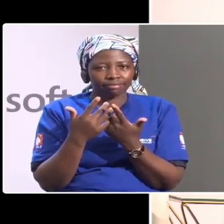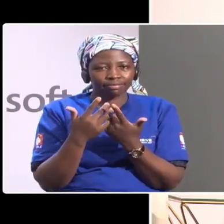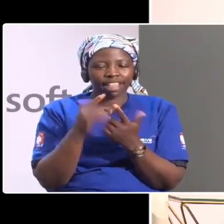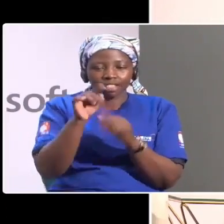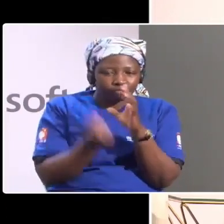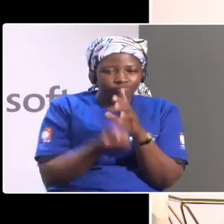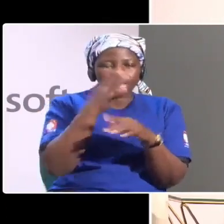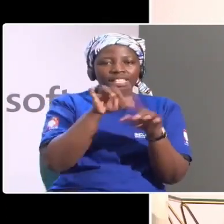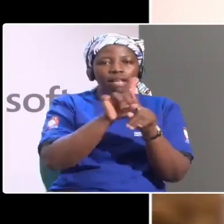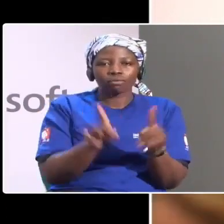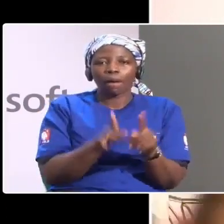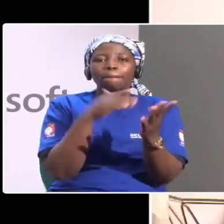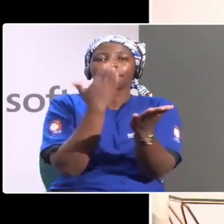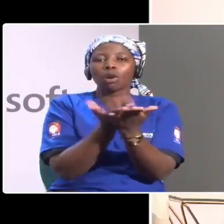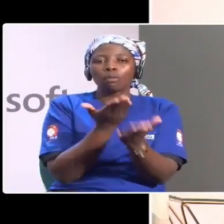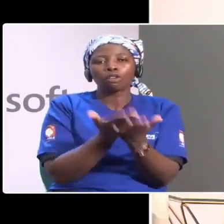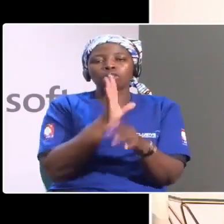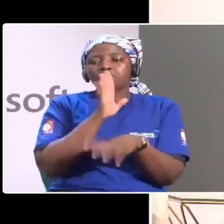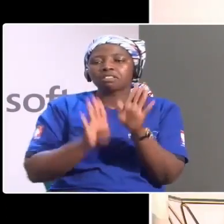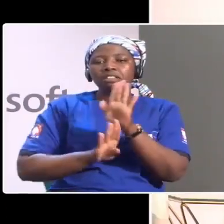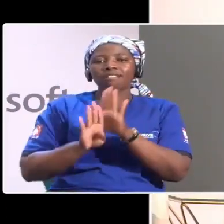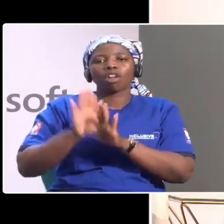proposed to be developed by